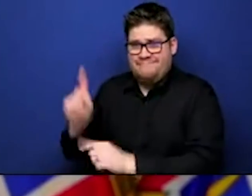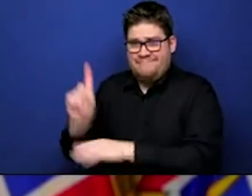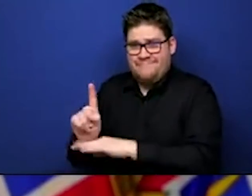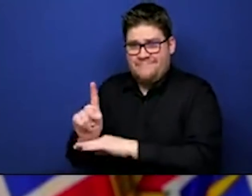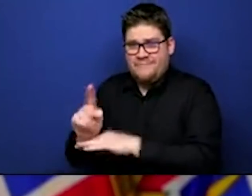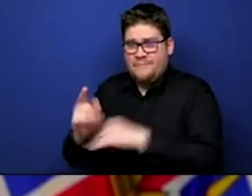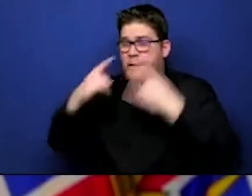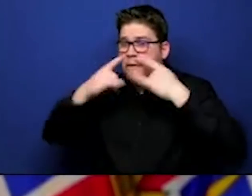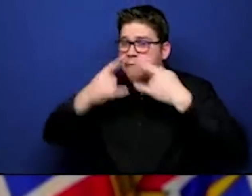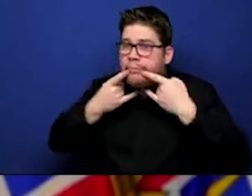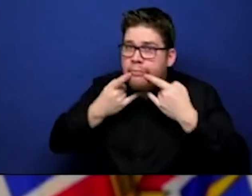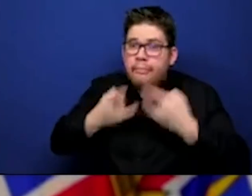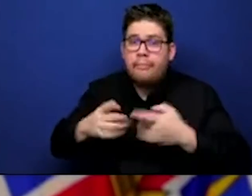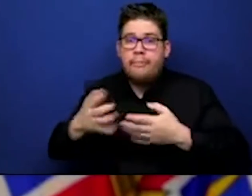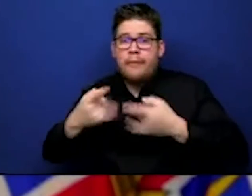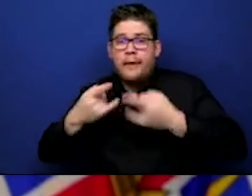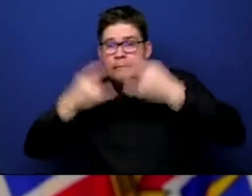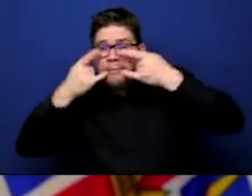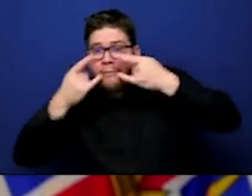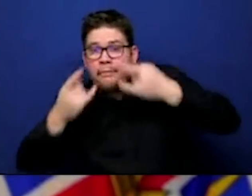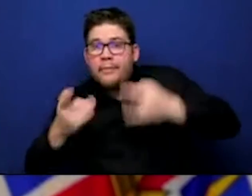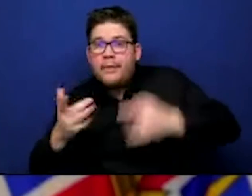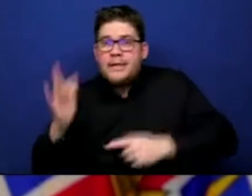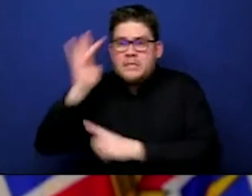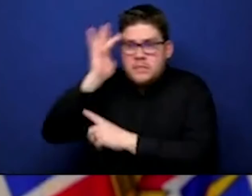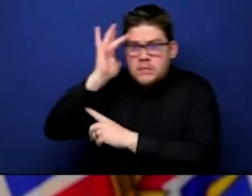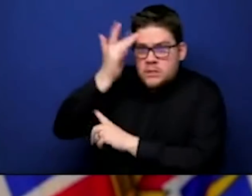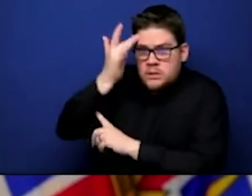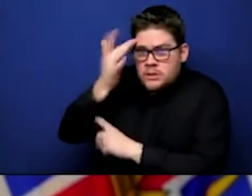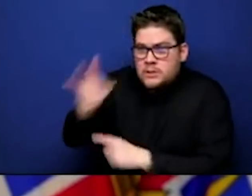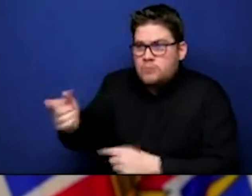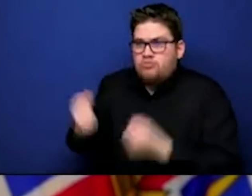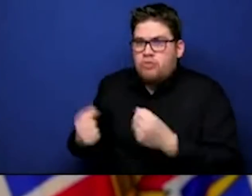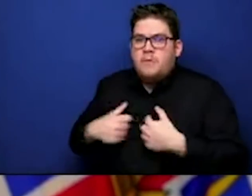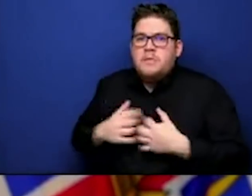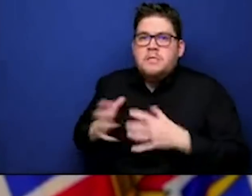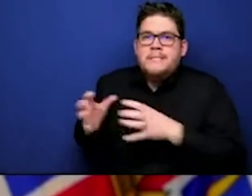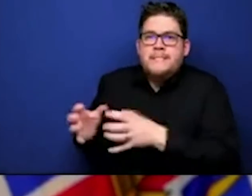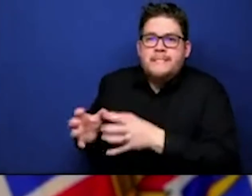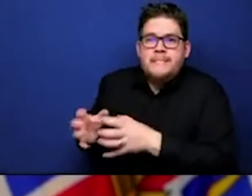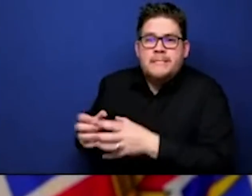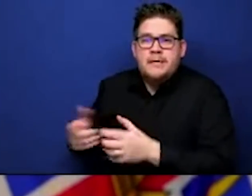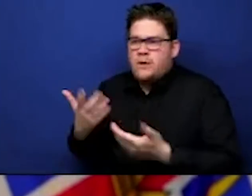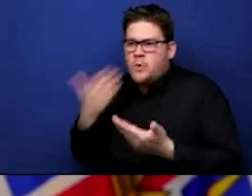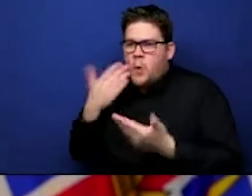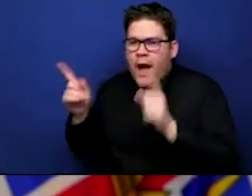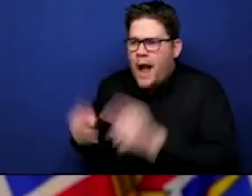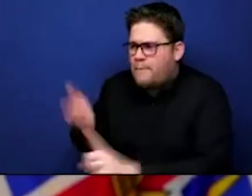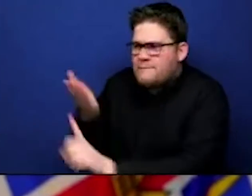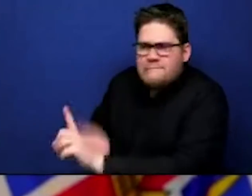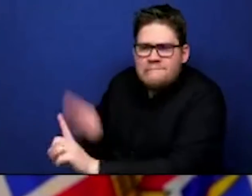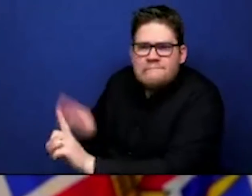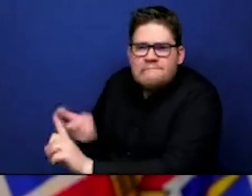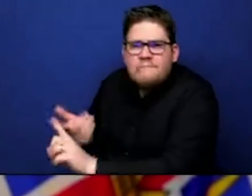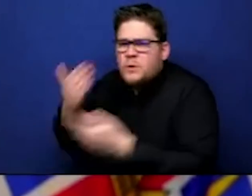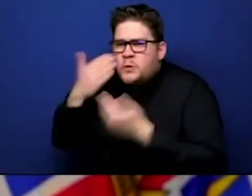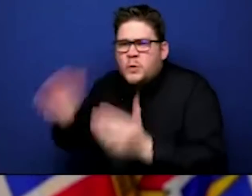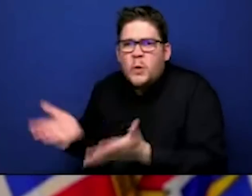We don't always know what's going on in people's lives and how they're holding it together. So now more than ever, we need